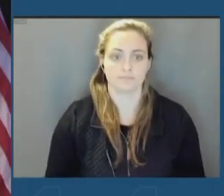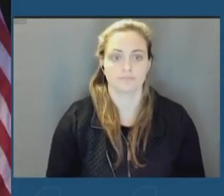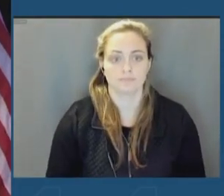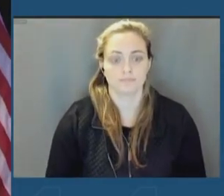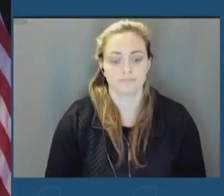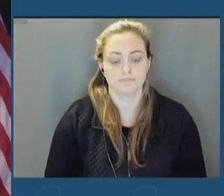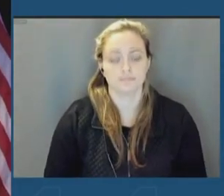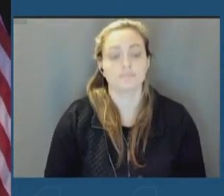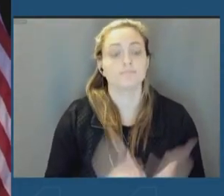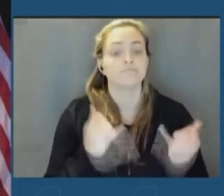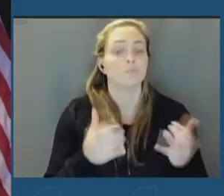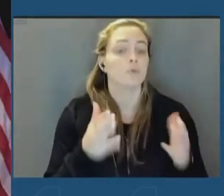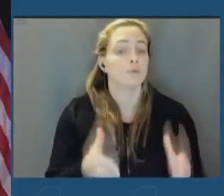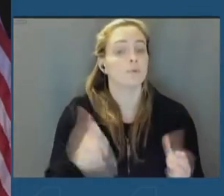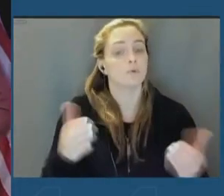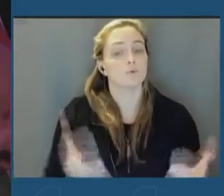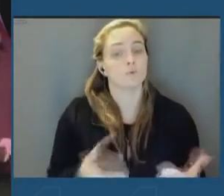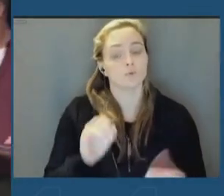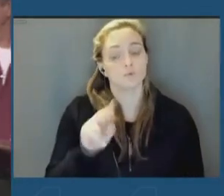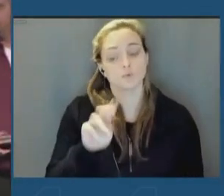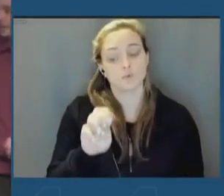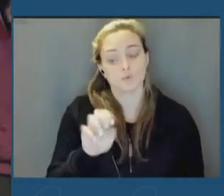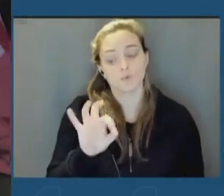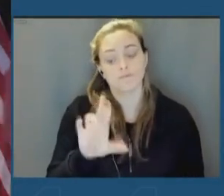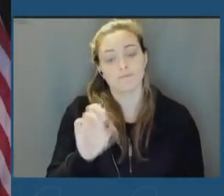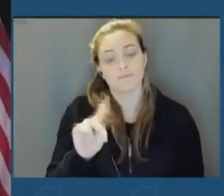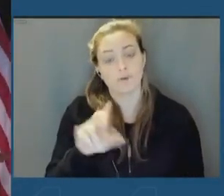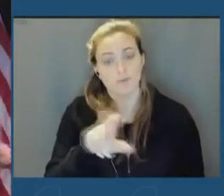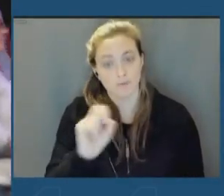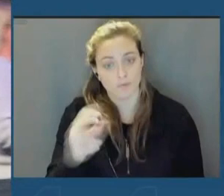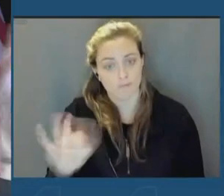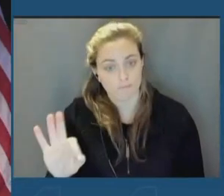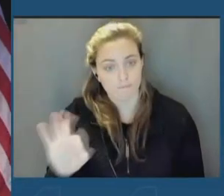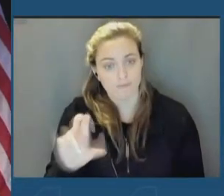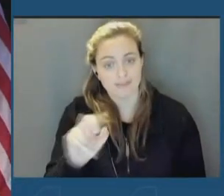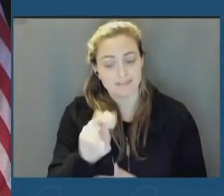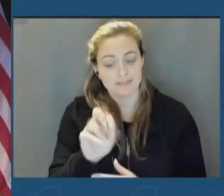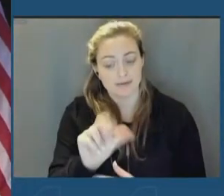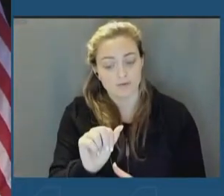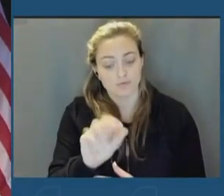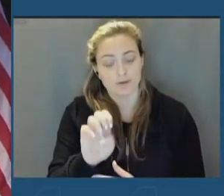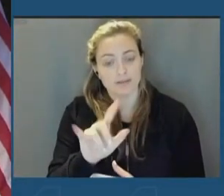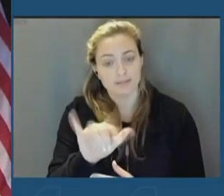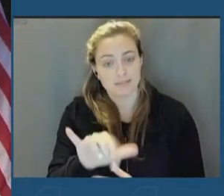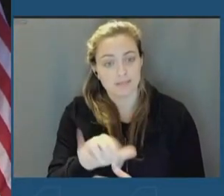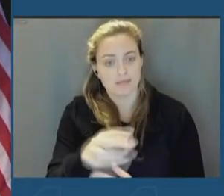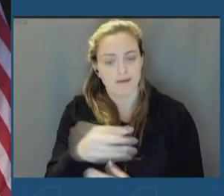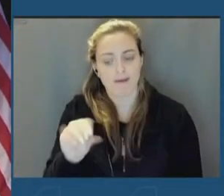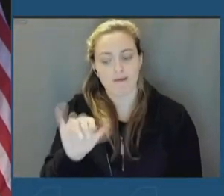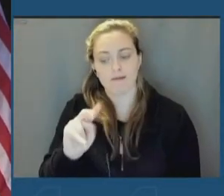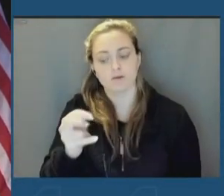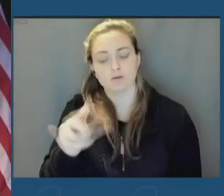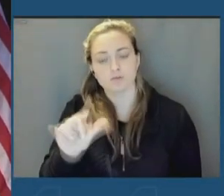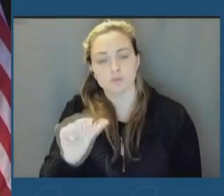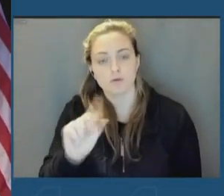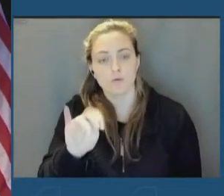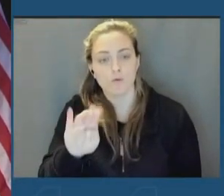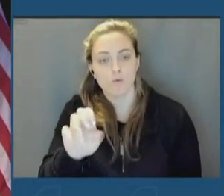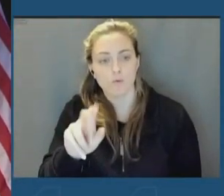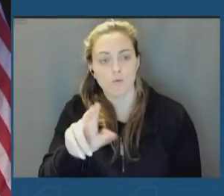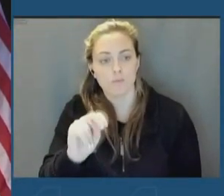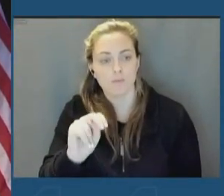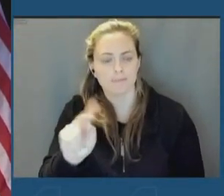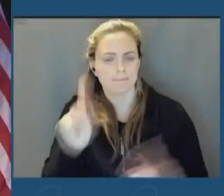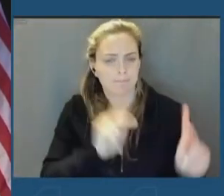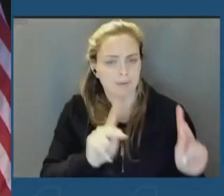Now allow me to introduce Sue Fickoff, Sandra Easley, and Angelica Coleman, People Incorporated.